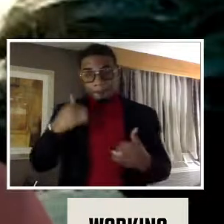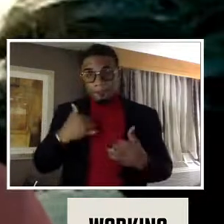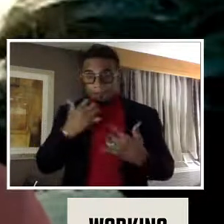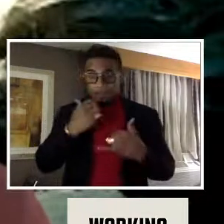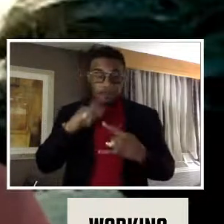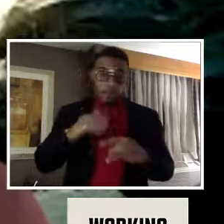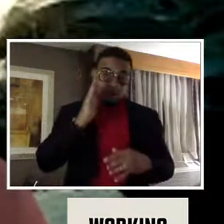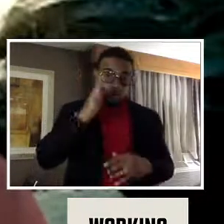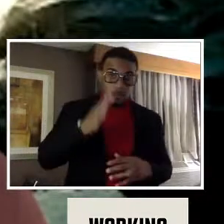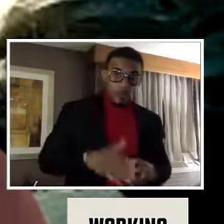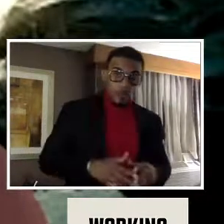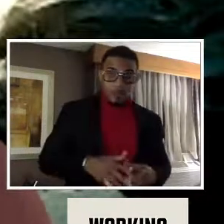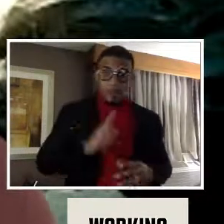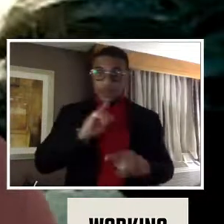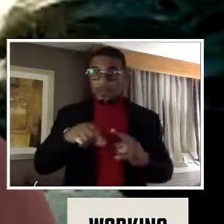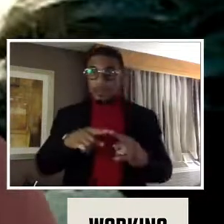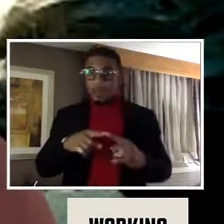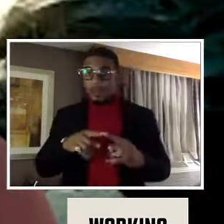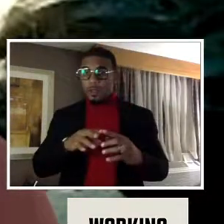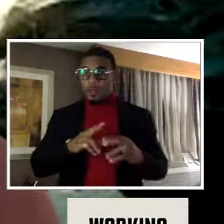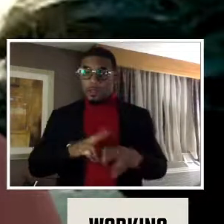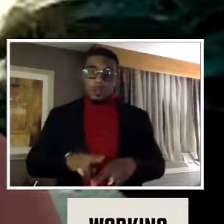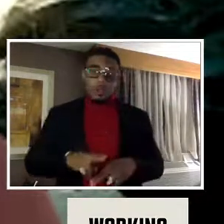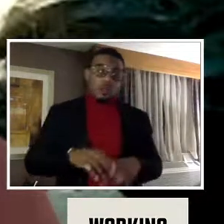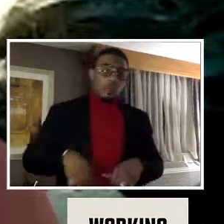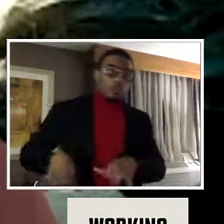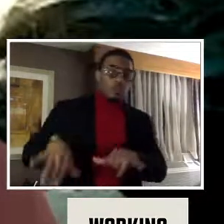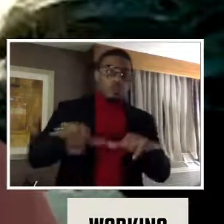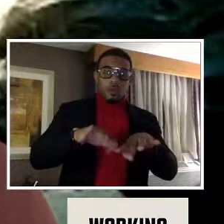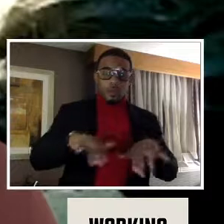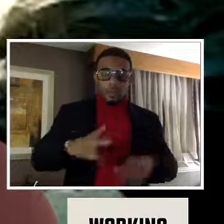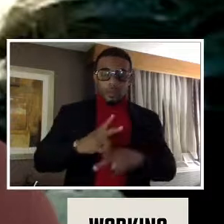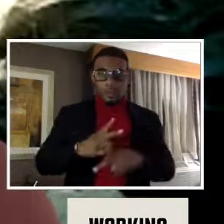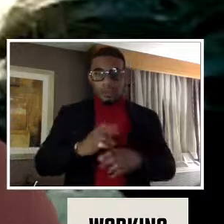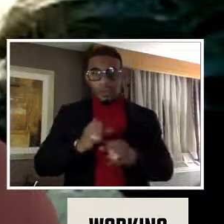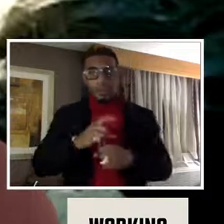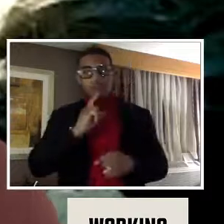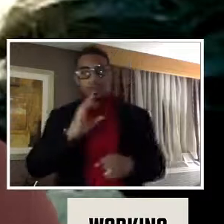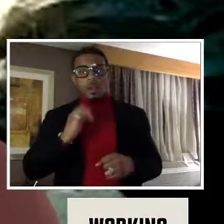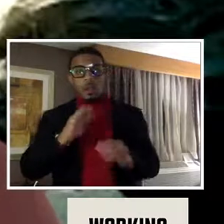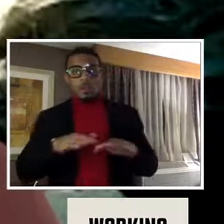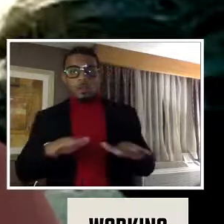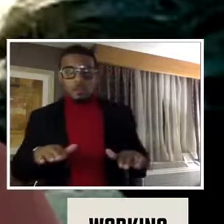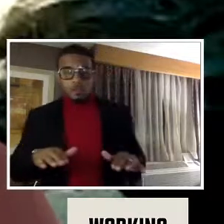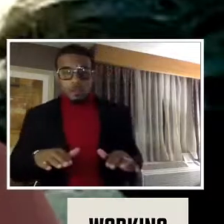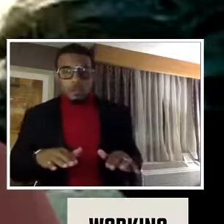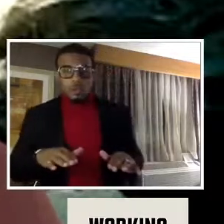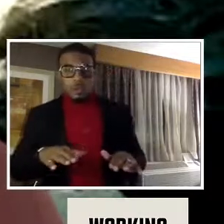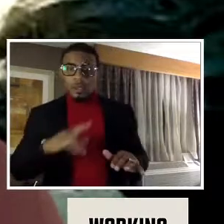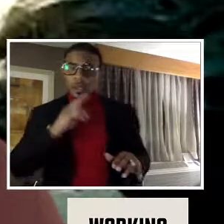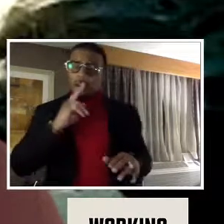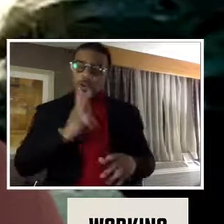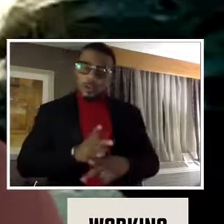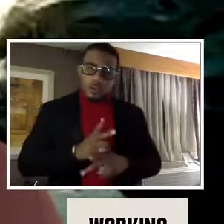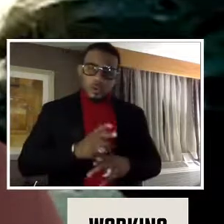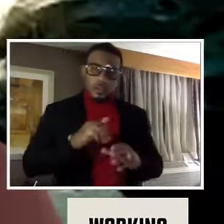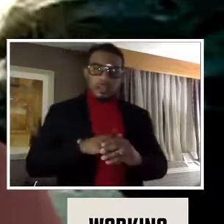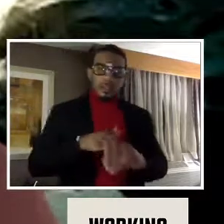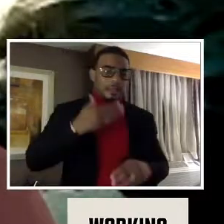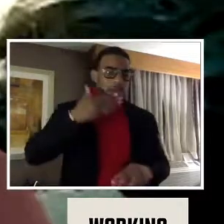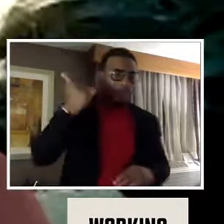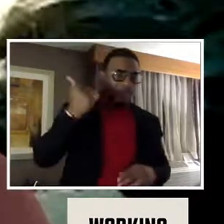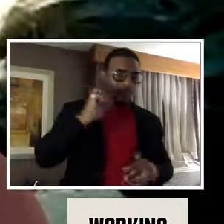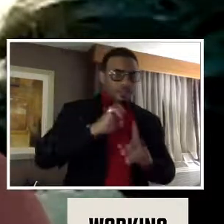about our future is about universal childcare, making sure our children are nurtured in the